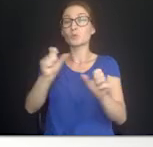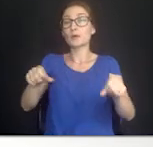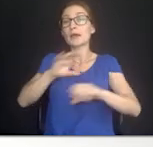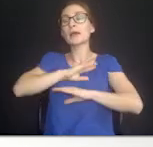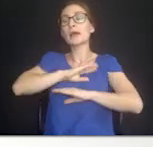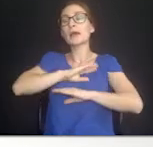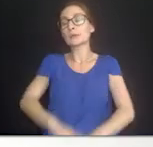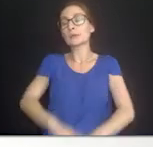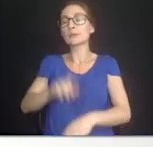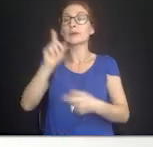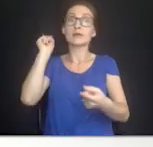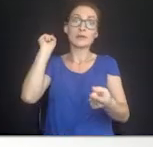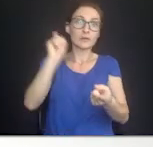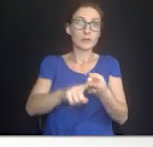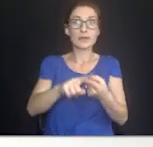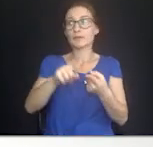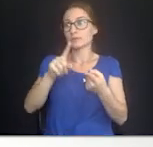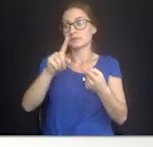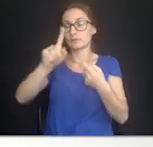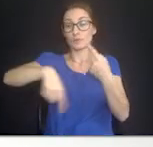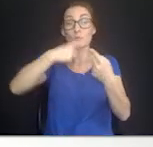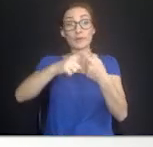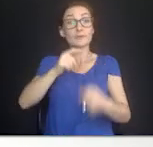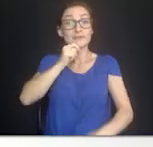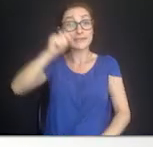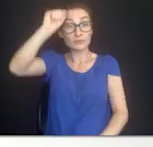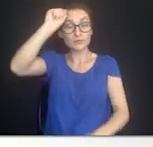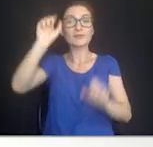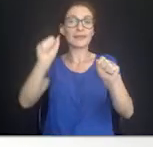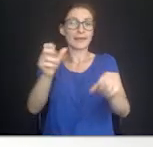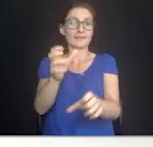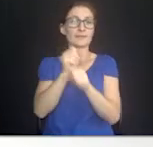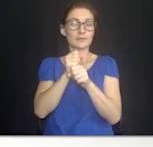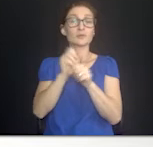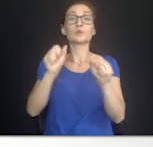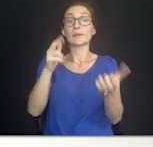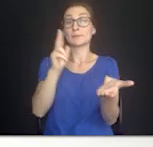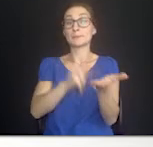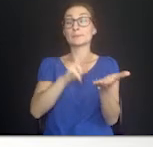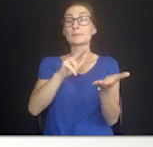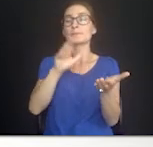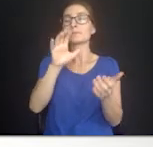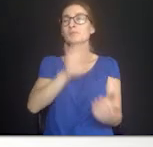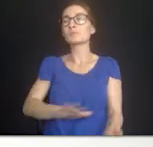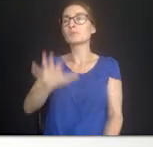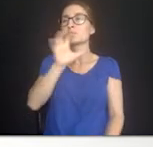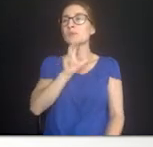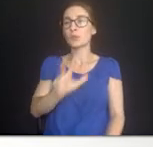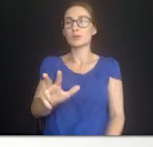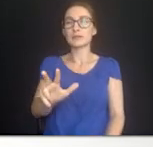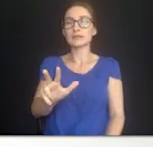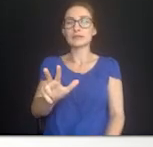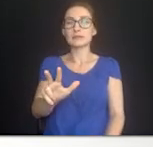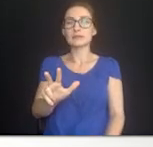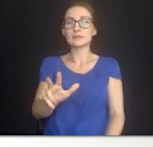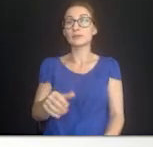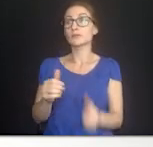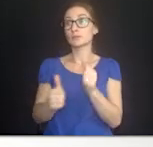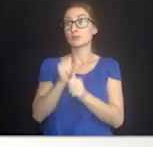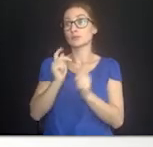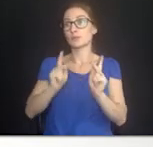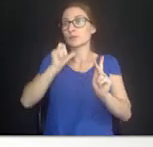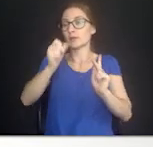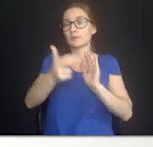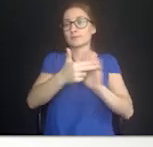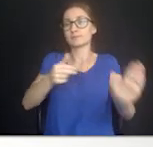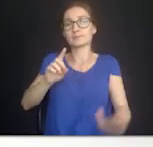teens, they're on it. And you can sign up as early as age 3. So it makes sense. I mean, most people don't have diagnosis till a lot